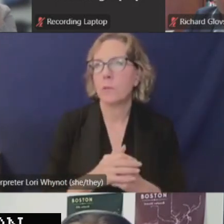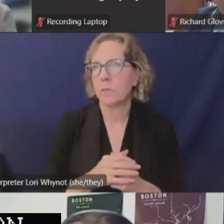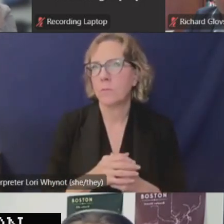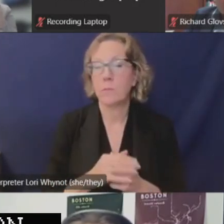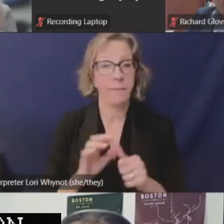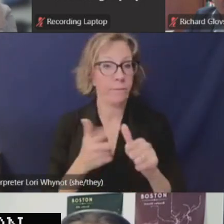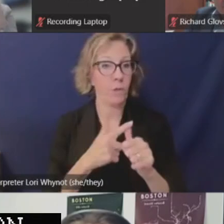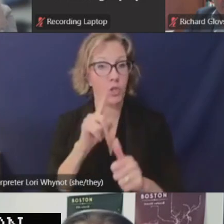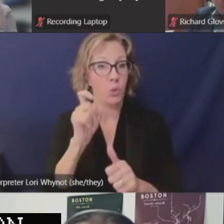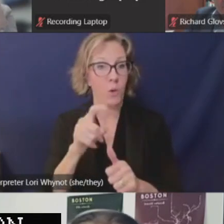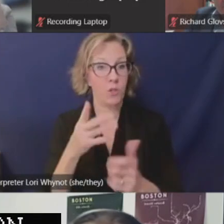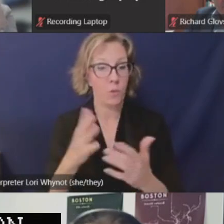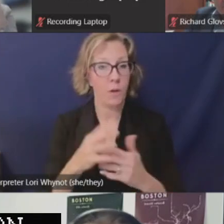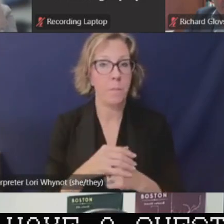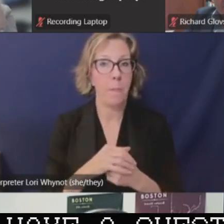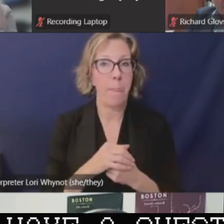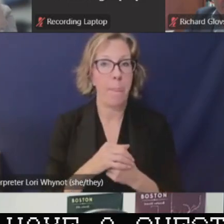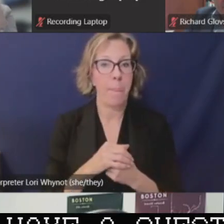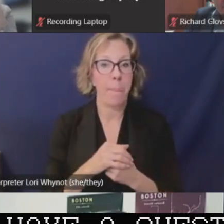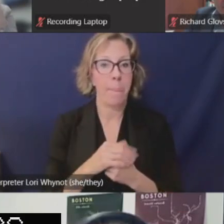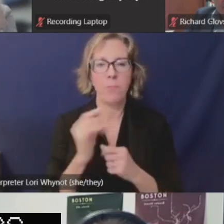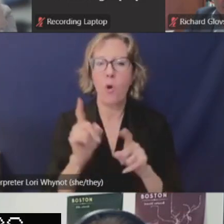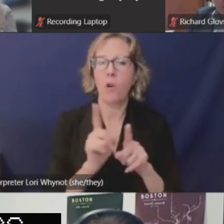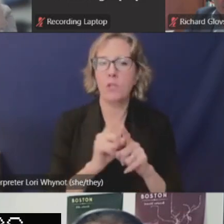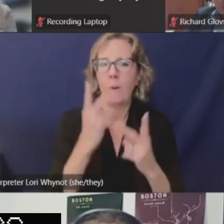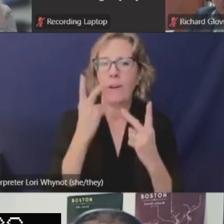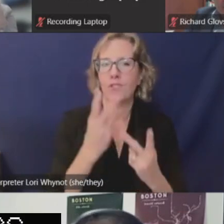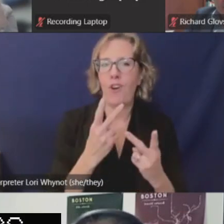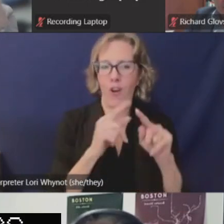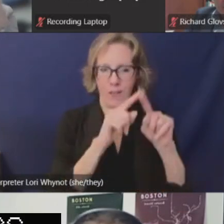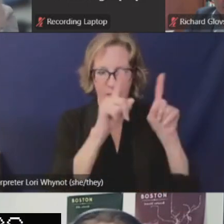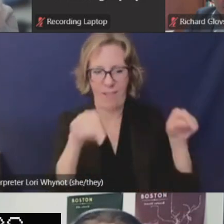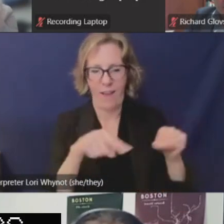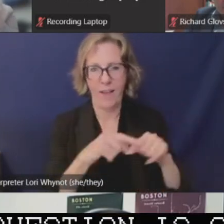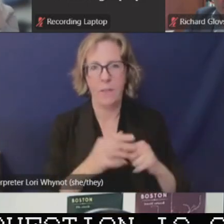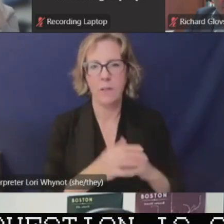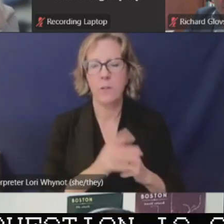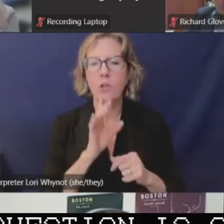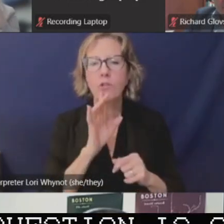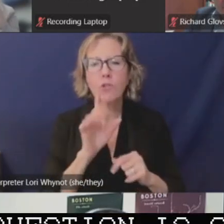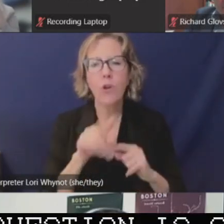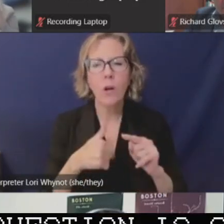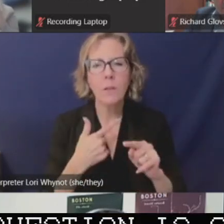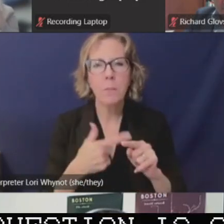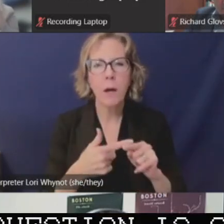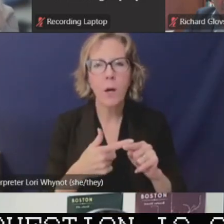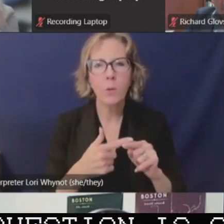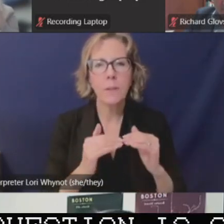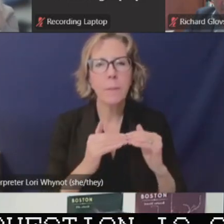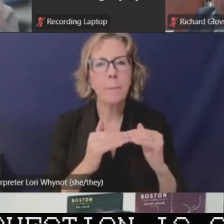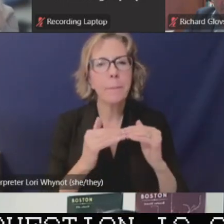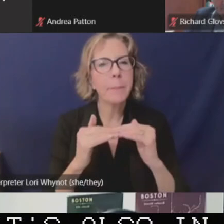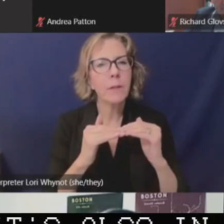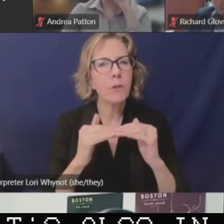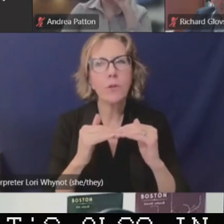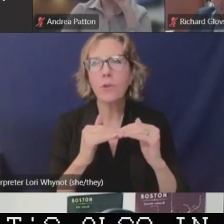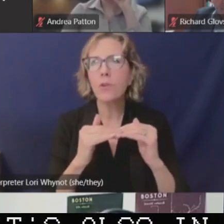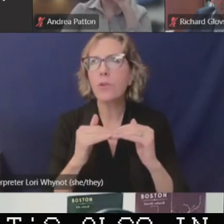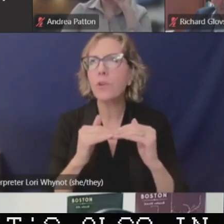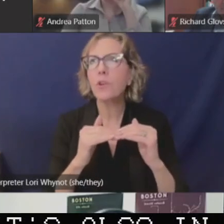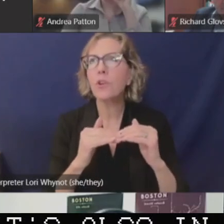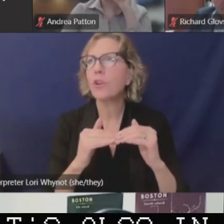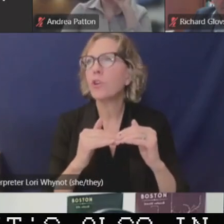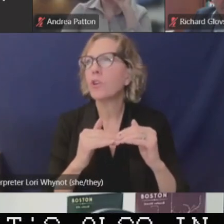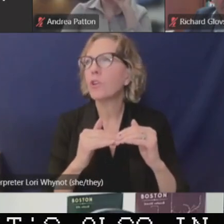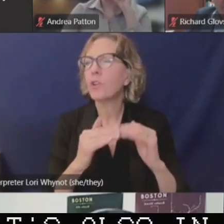you had mentioned, and it's also in the slides, the peer cities. Could you share what you